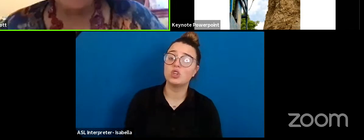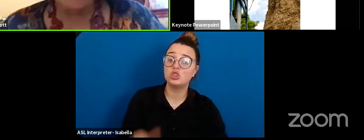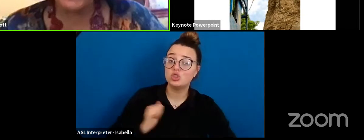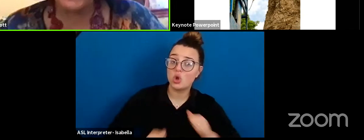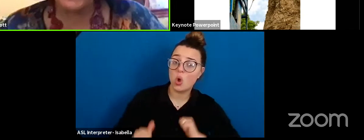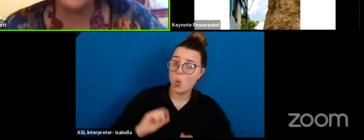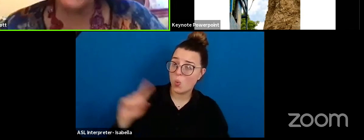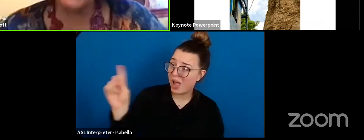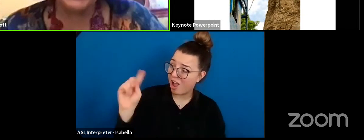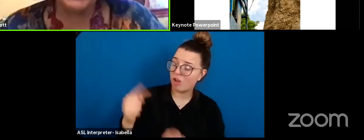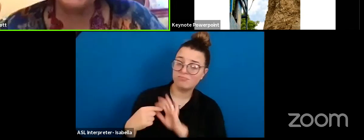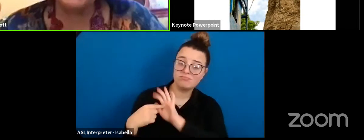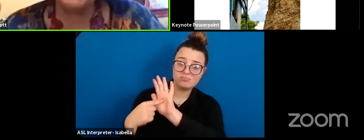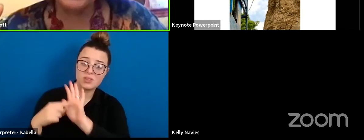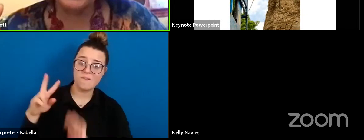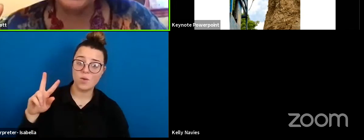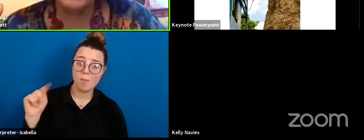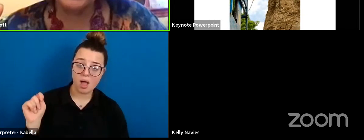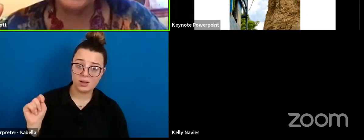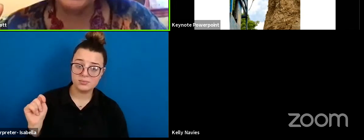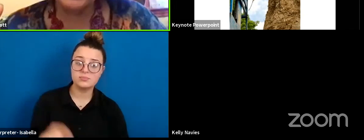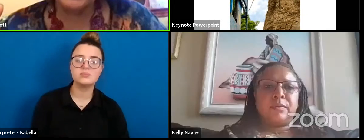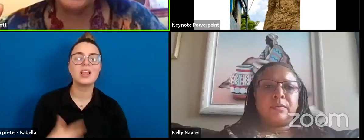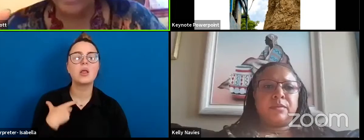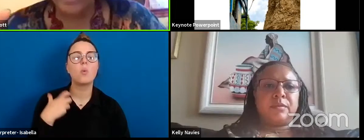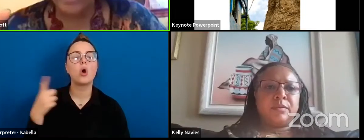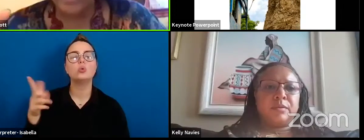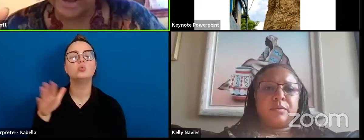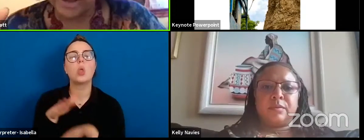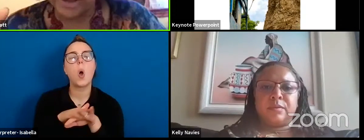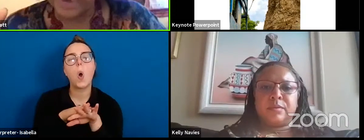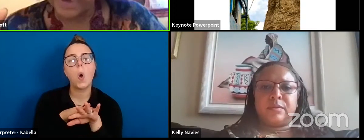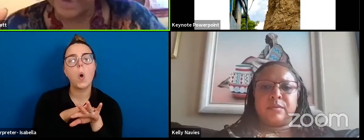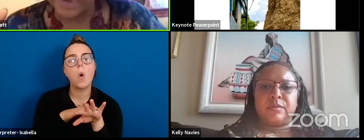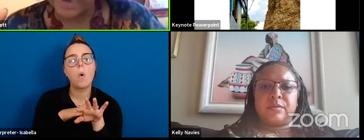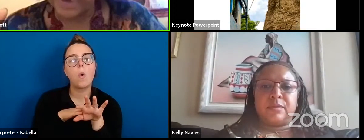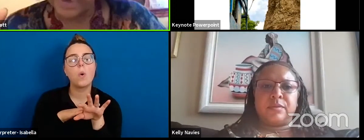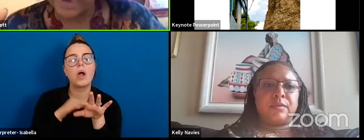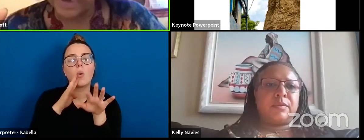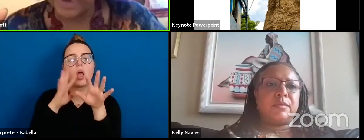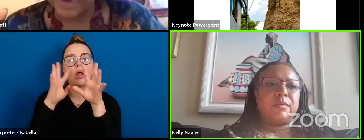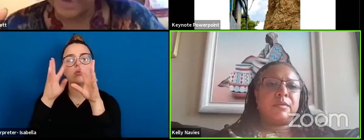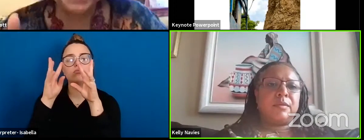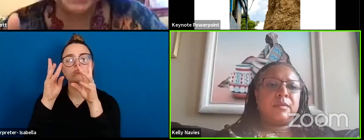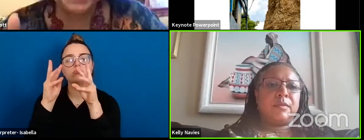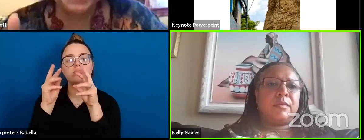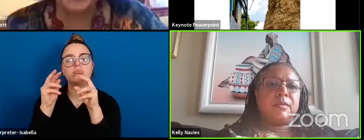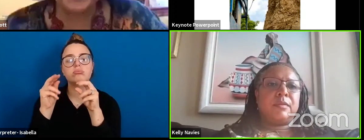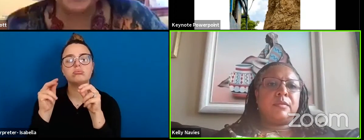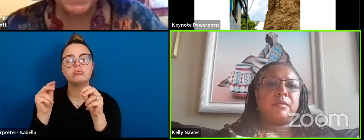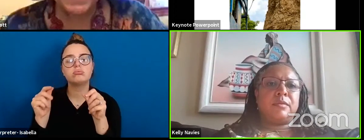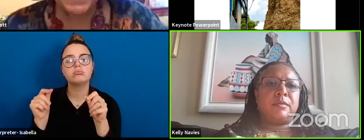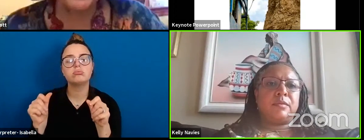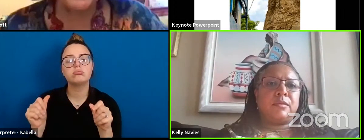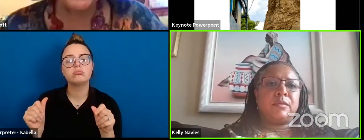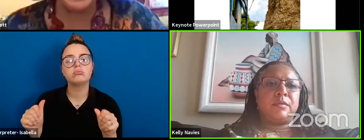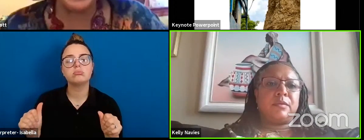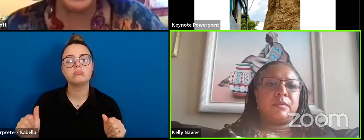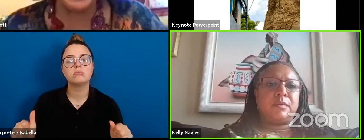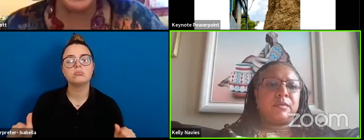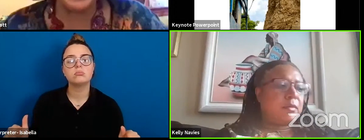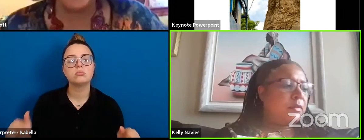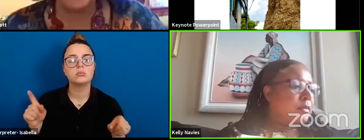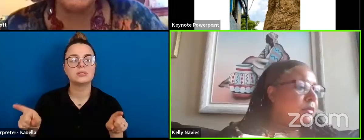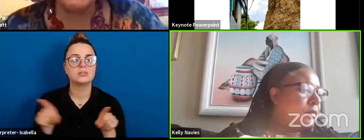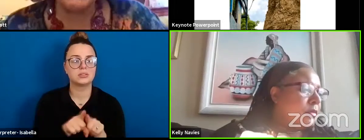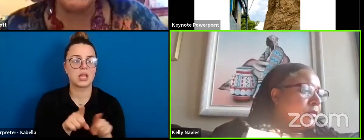I want her to slowly disappear the way she did in our memories. This is wonderful. But this time she'll be lasting for a